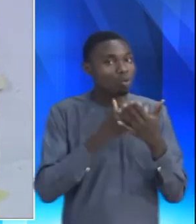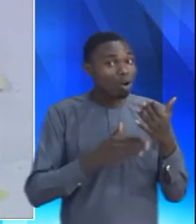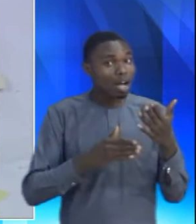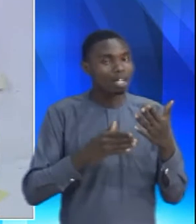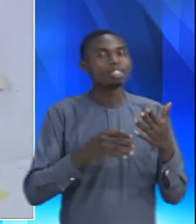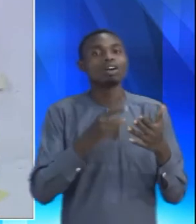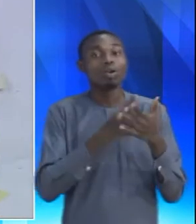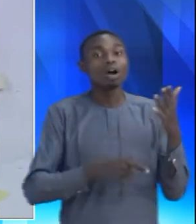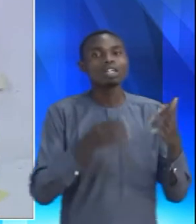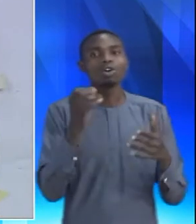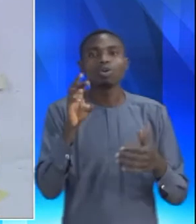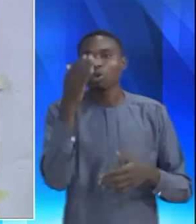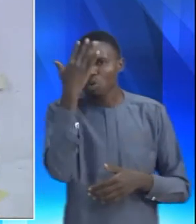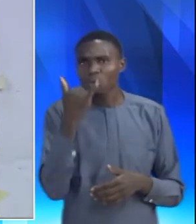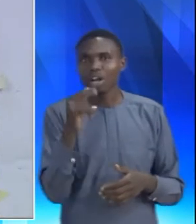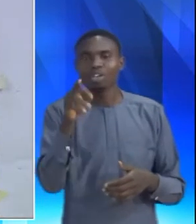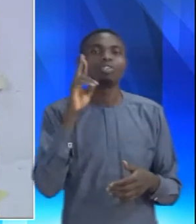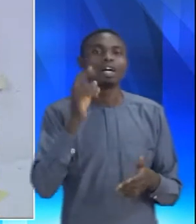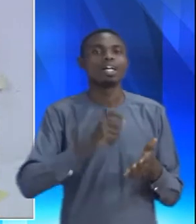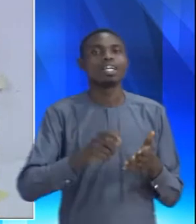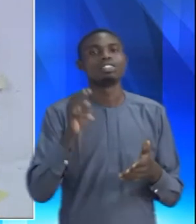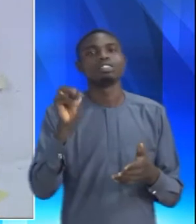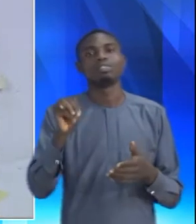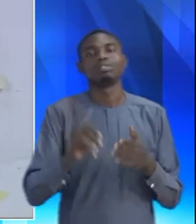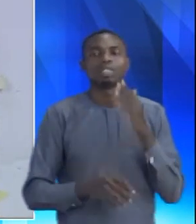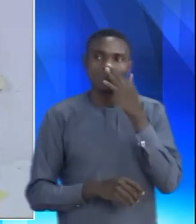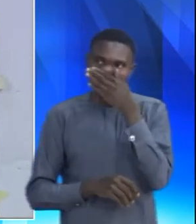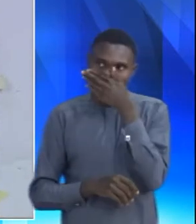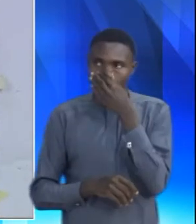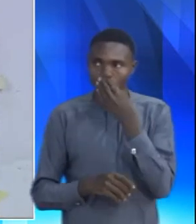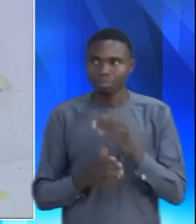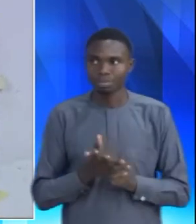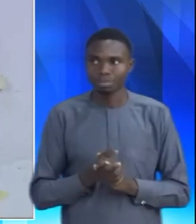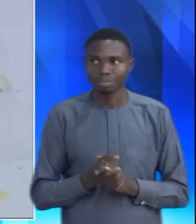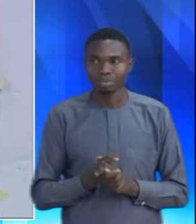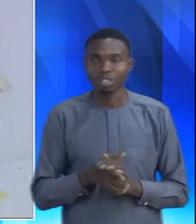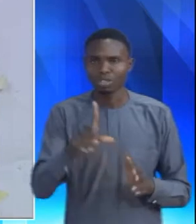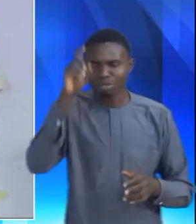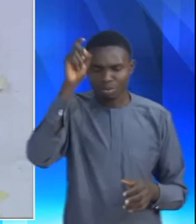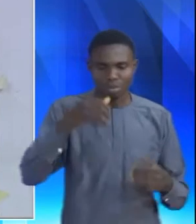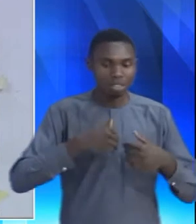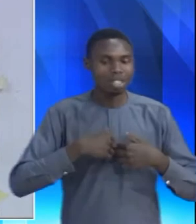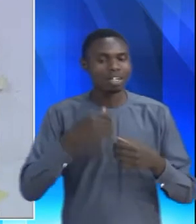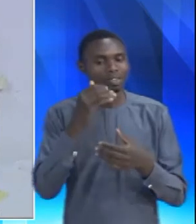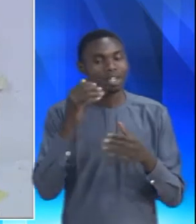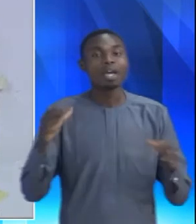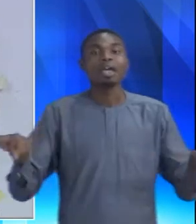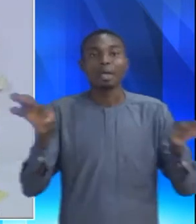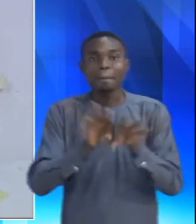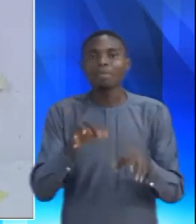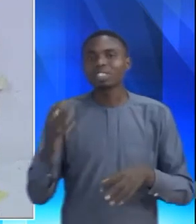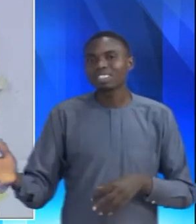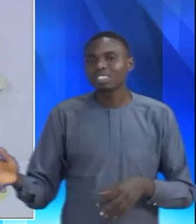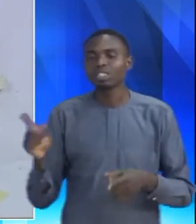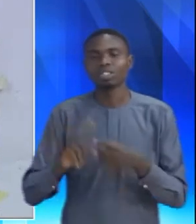cogent, important issues to discuss with either the governor or the emir or the OBs or any of